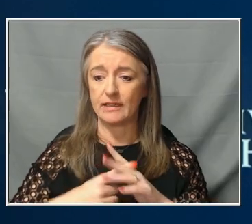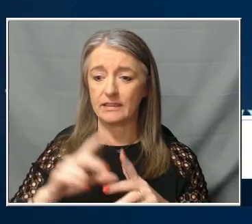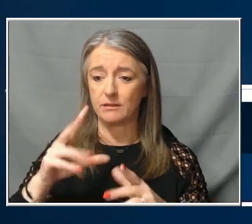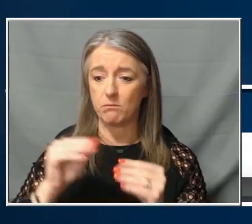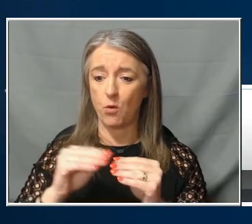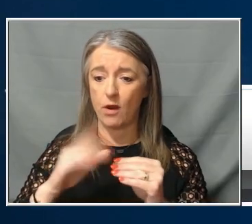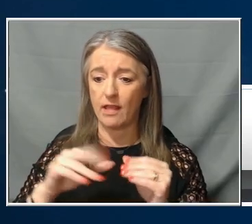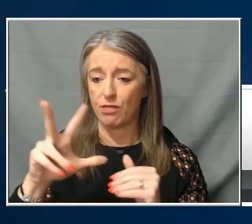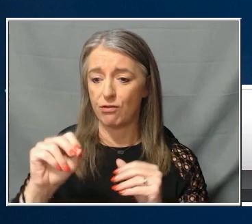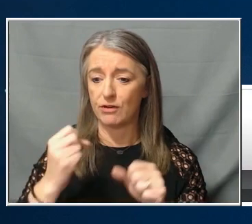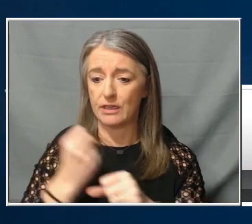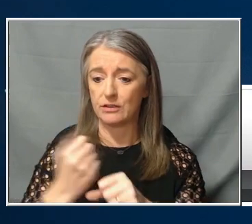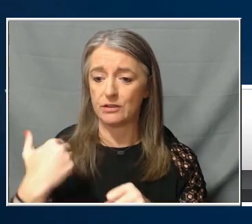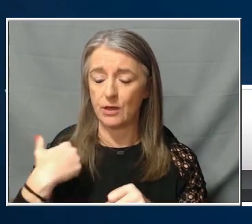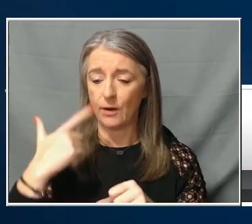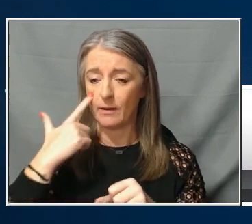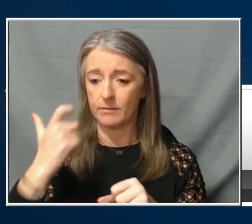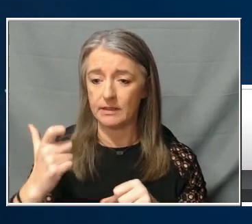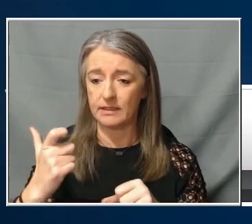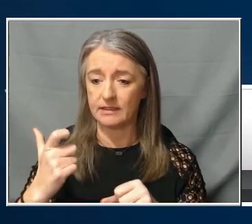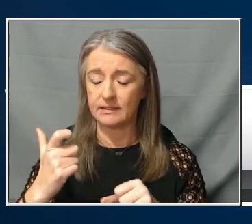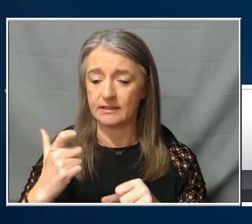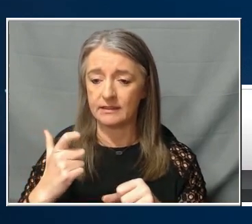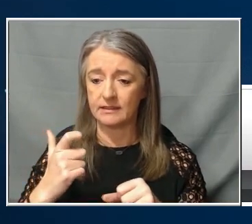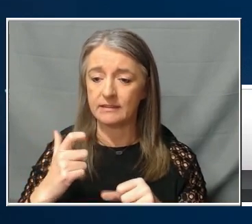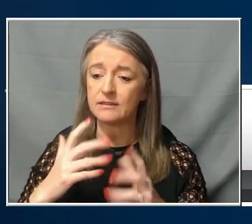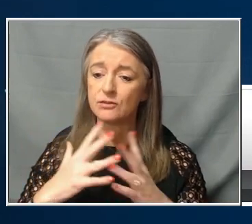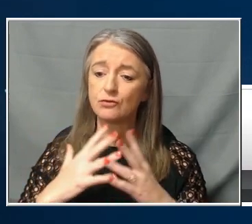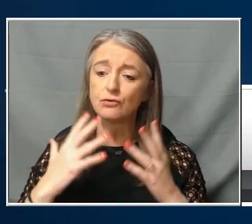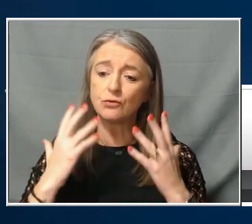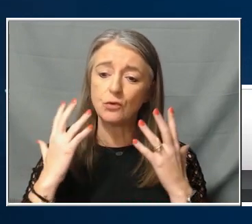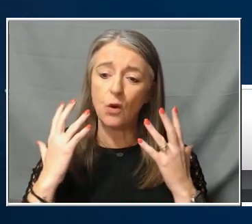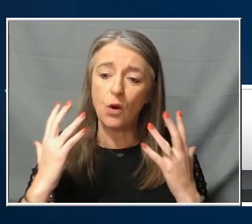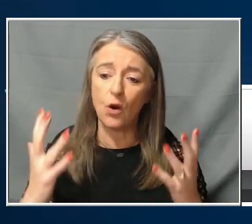ago because it was a vast frontier, and there was so much